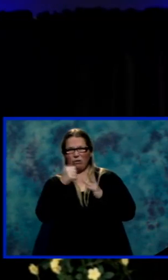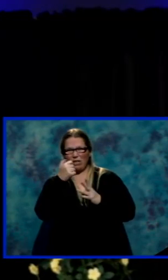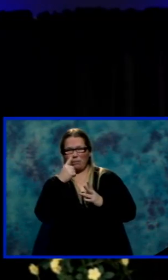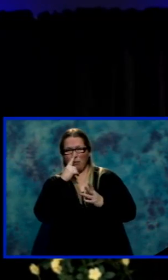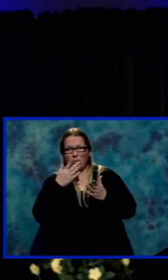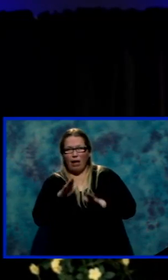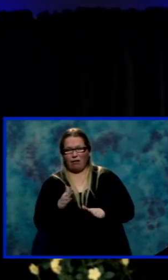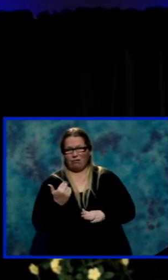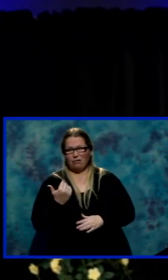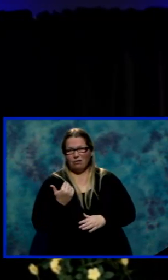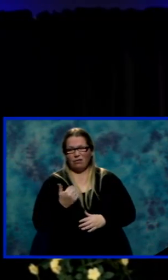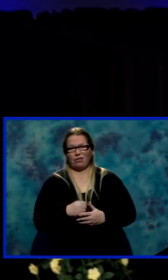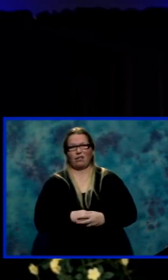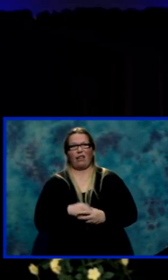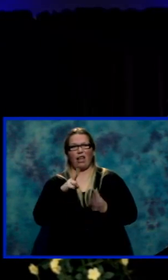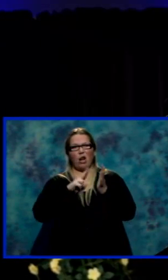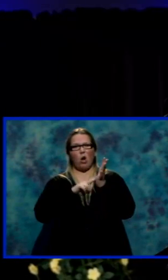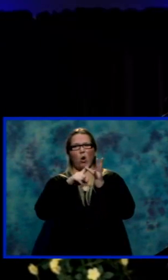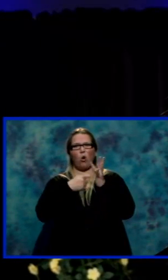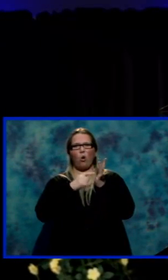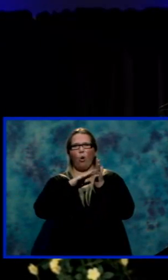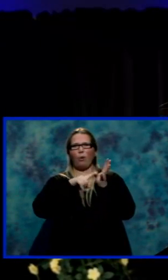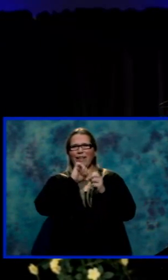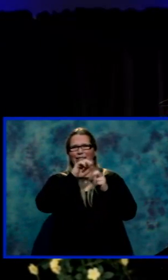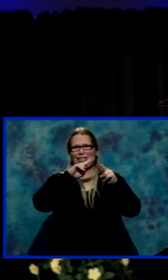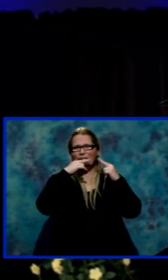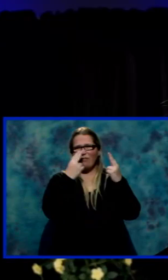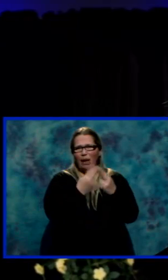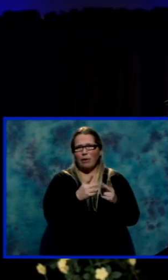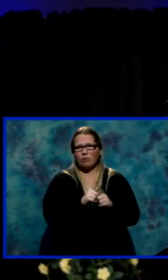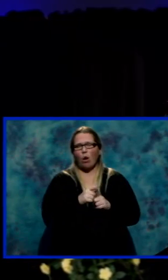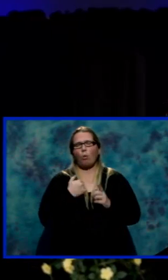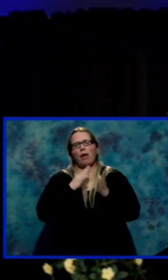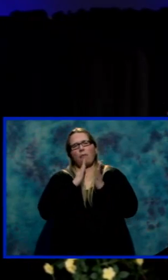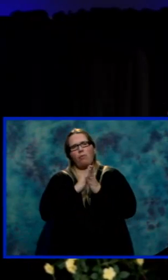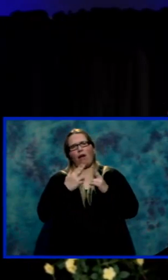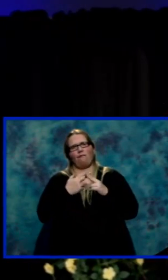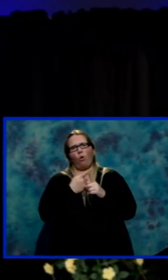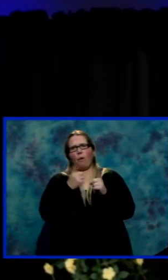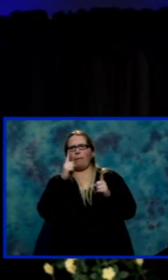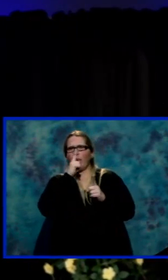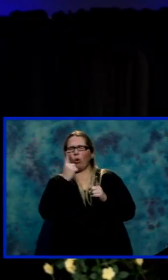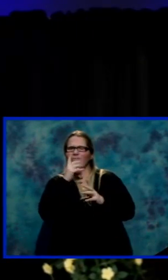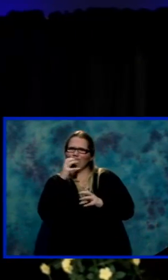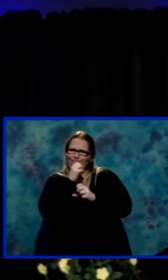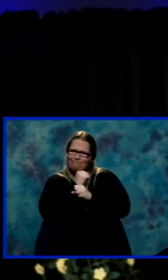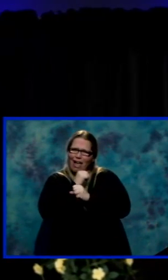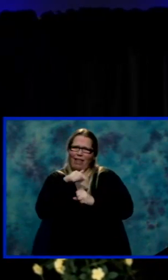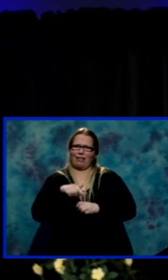And then Northy, his family. Yeah, let's pray for all those people around us who are grieving at the moment.